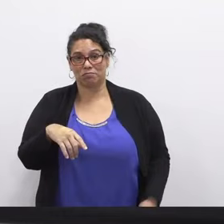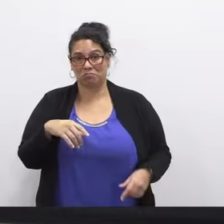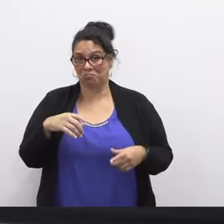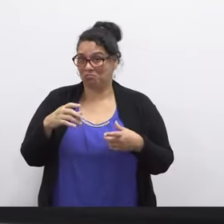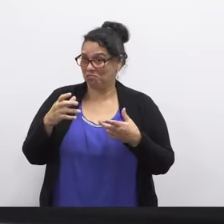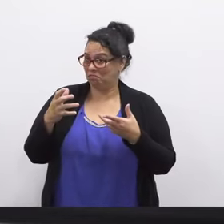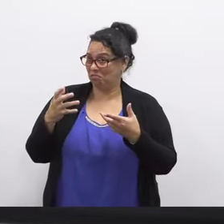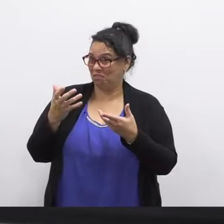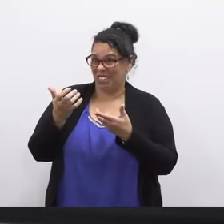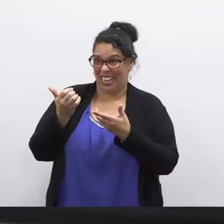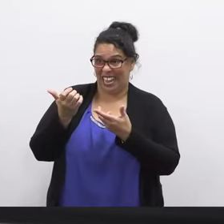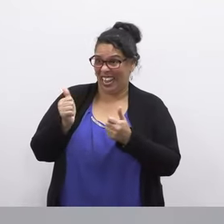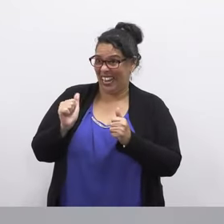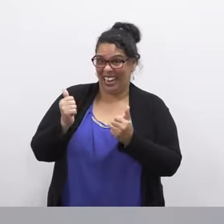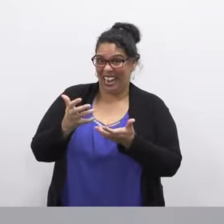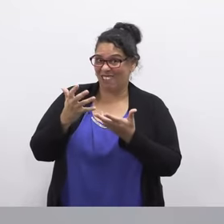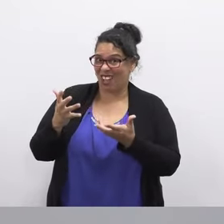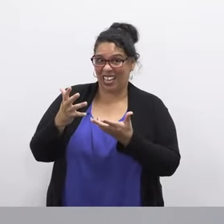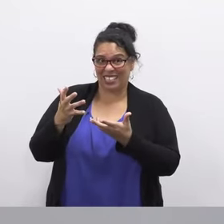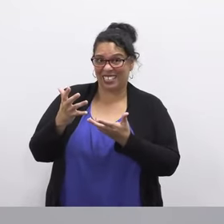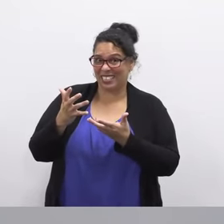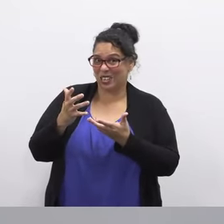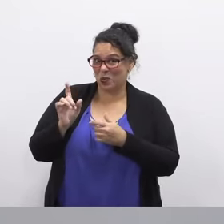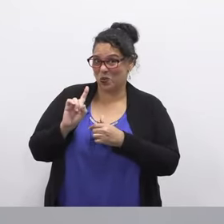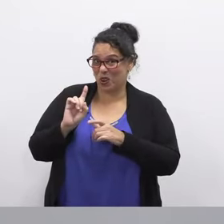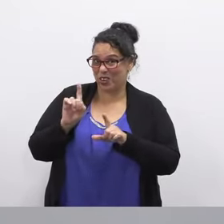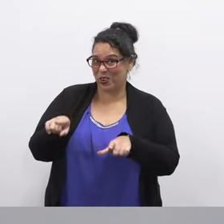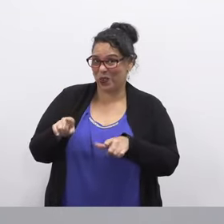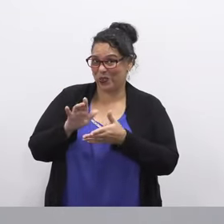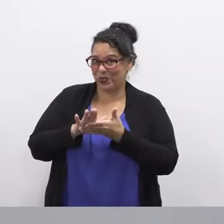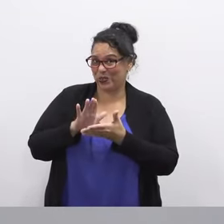any advice or suggestions on where you should go?